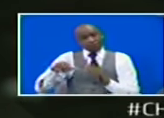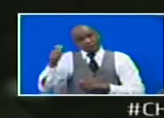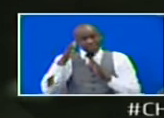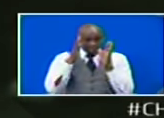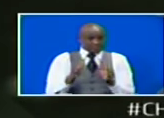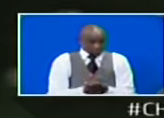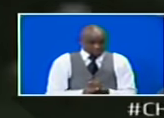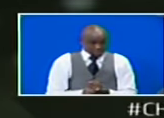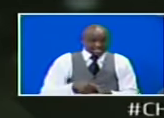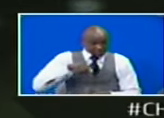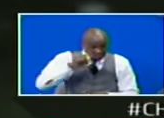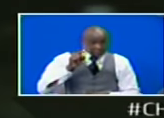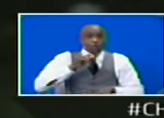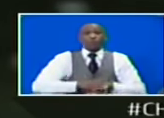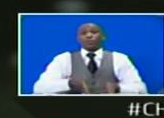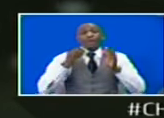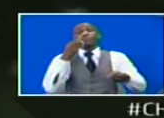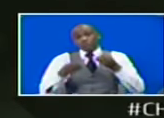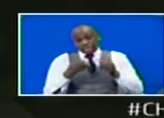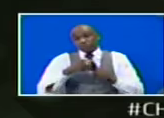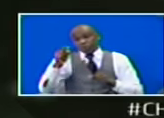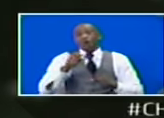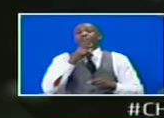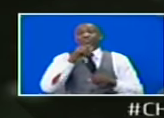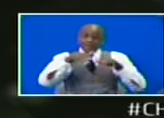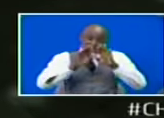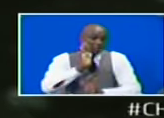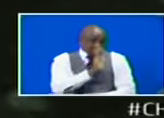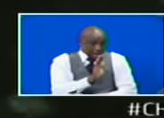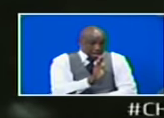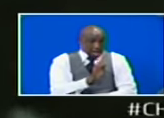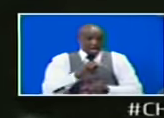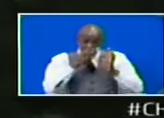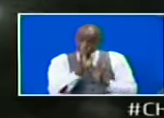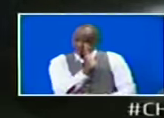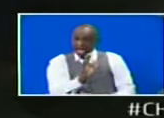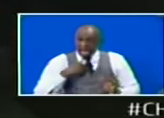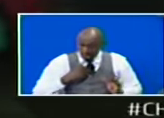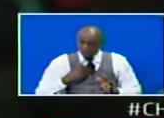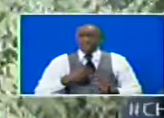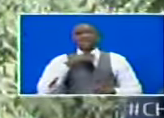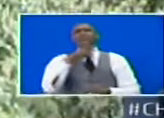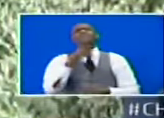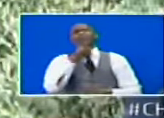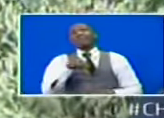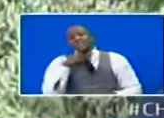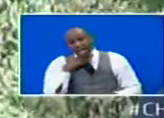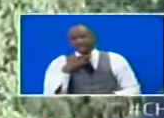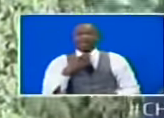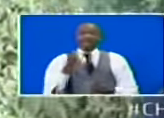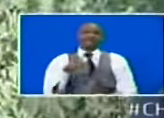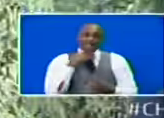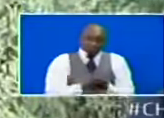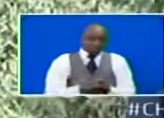Otuoma, who was on his way to Busia to attend his father's burial. For this family, it was double tragedy. Sisi wote tukuzika